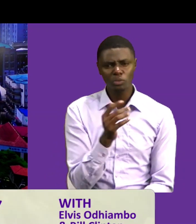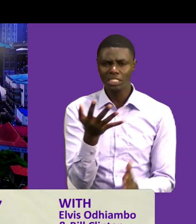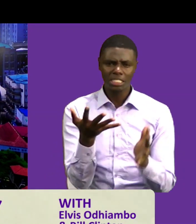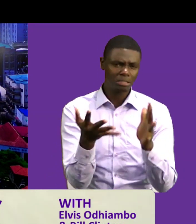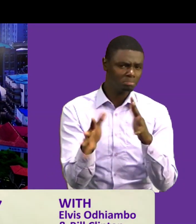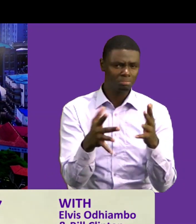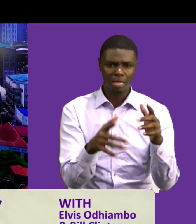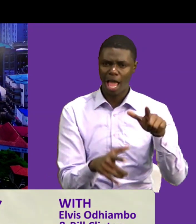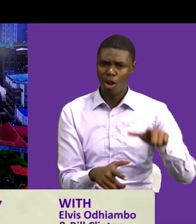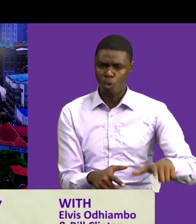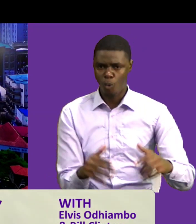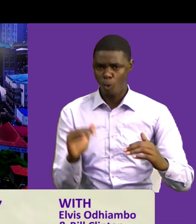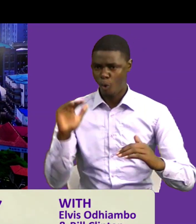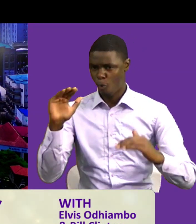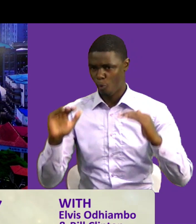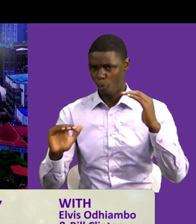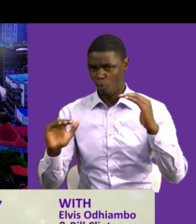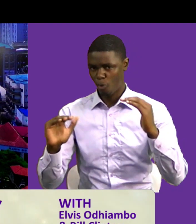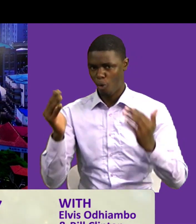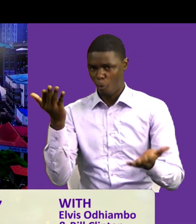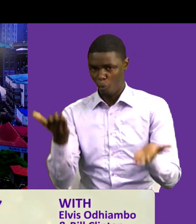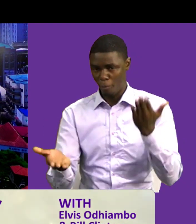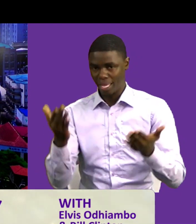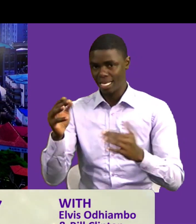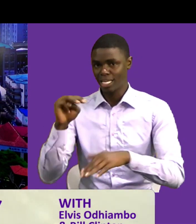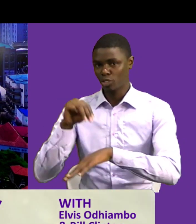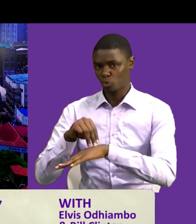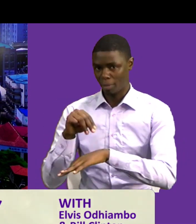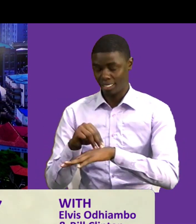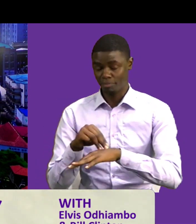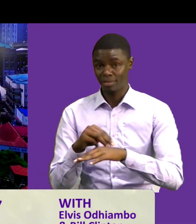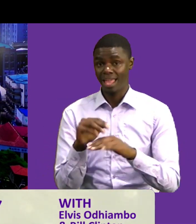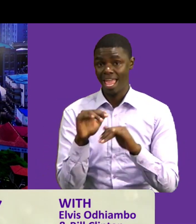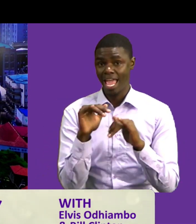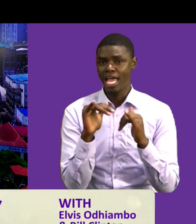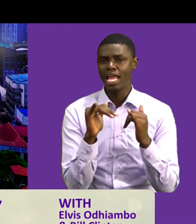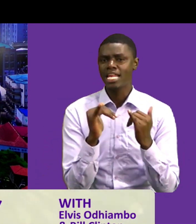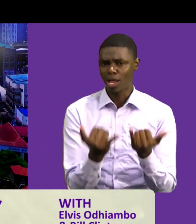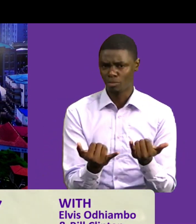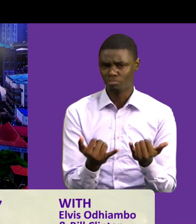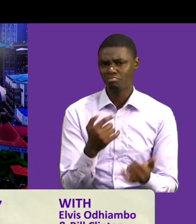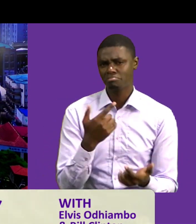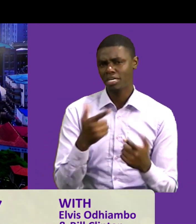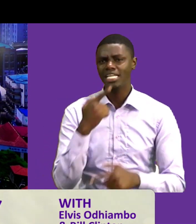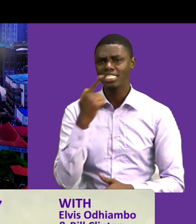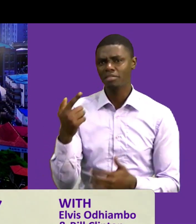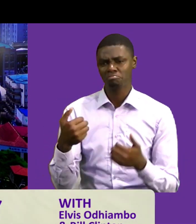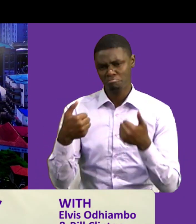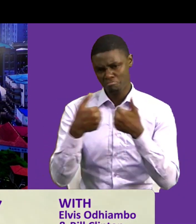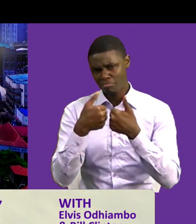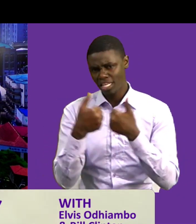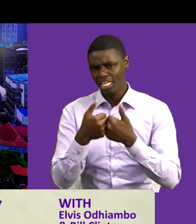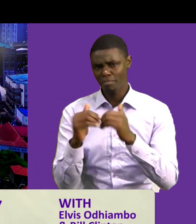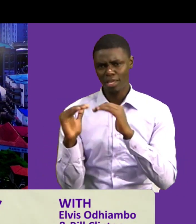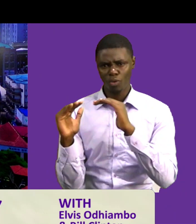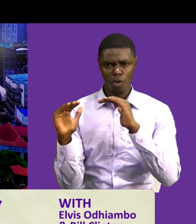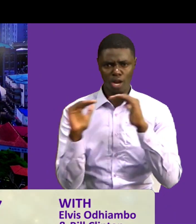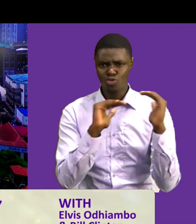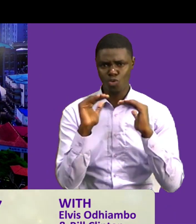a bit low as compared to this Mali. So let's say the game was a